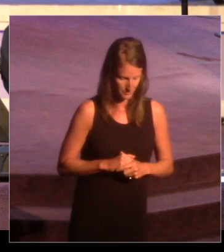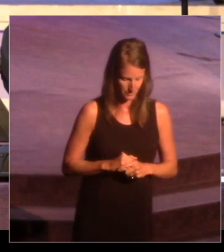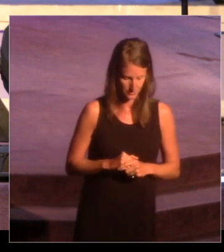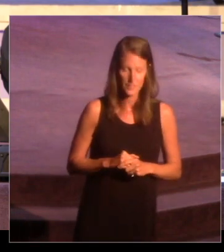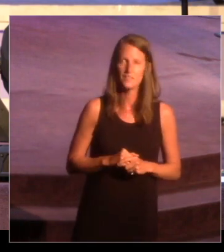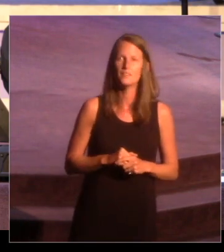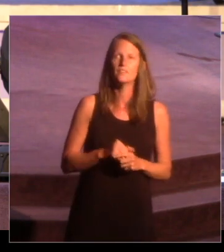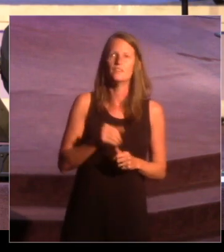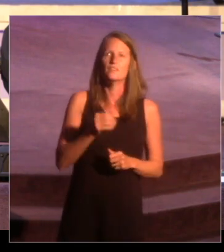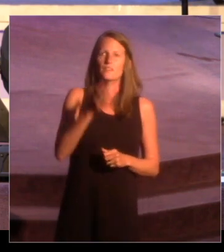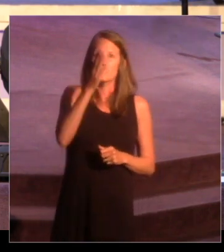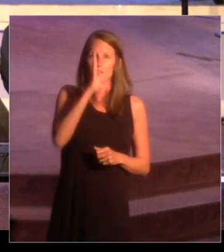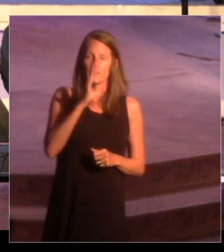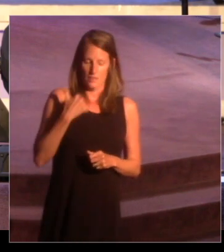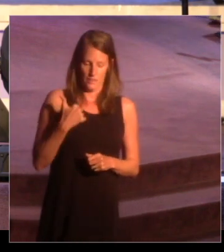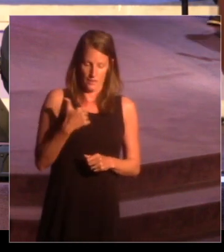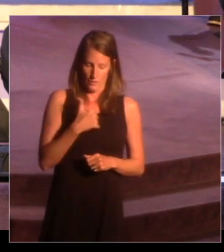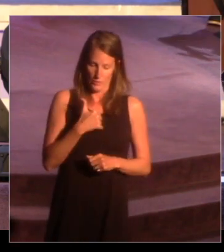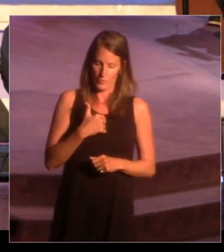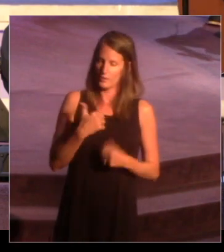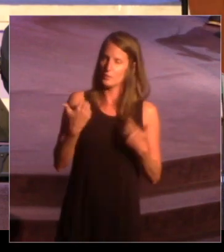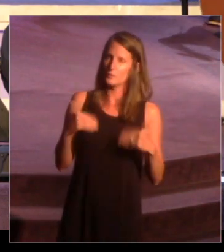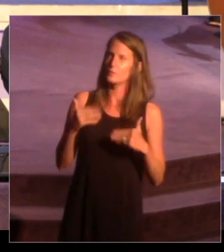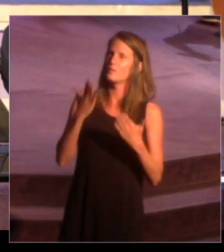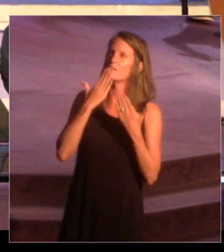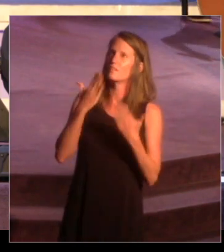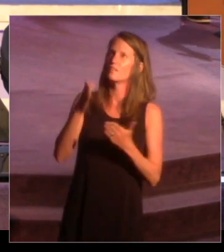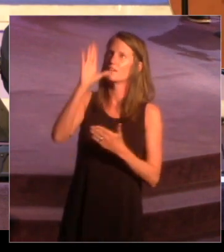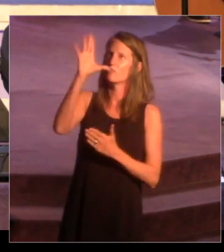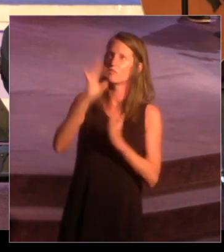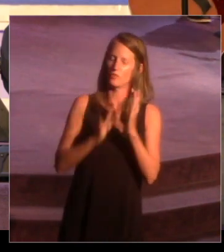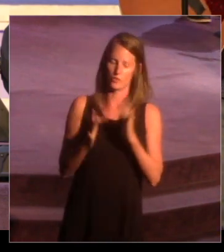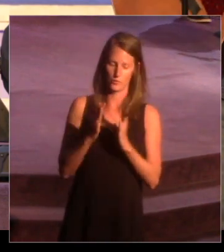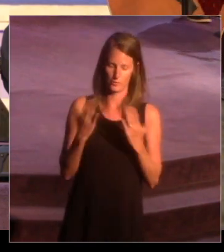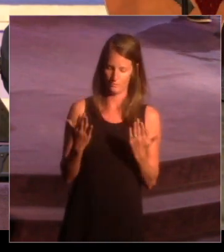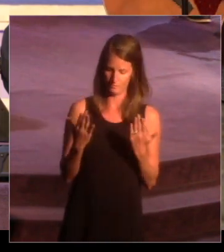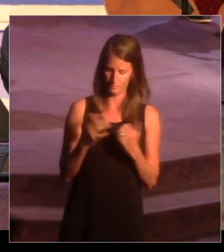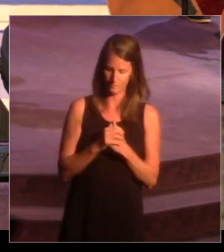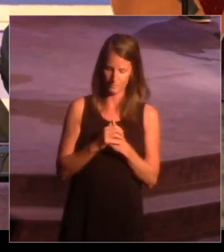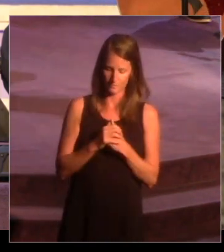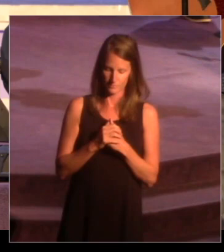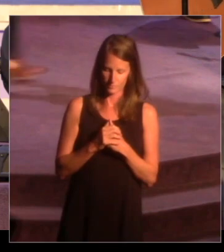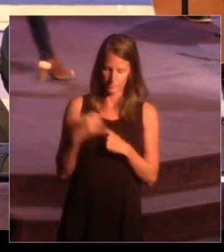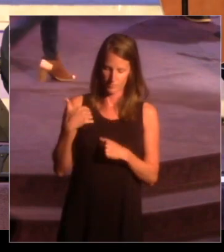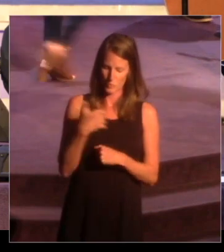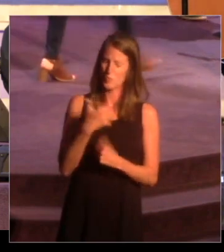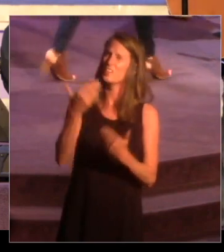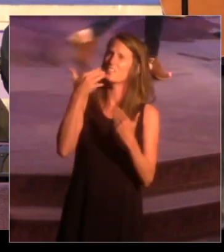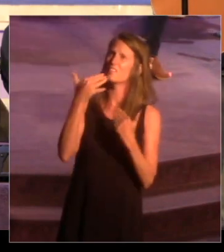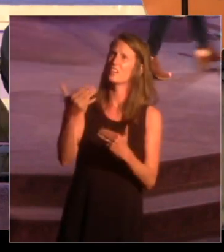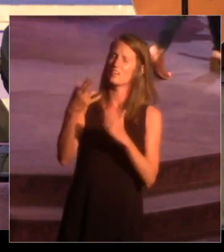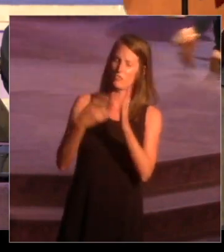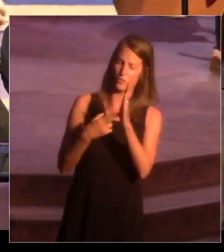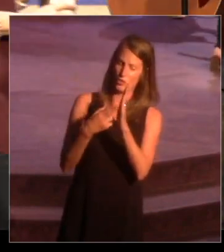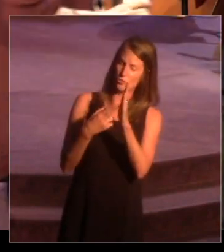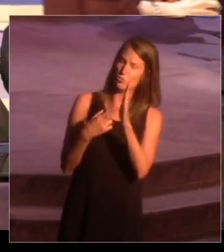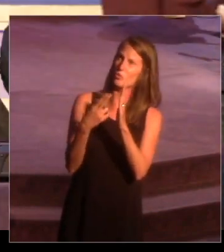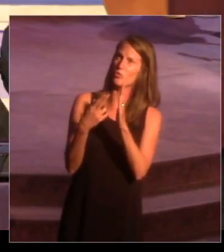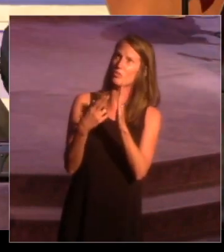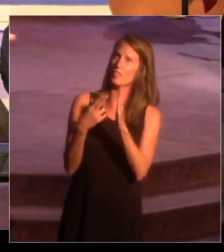God, we are so thankful for your words this morning. God, we thank you for the truth that's in them. God, we